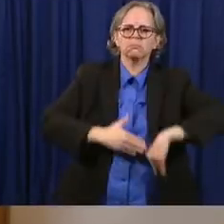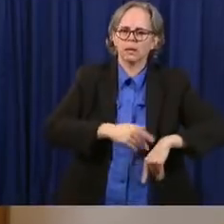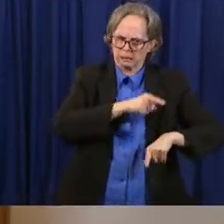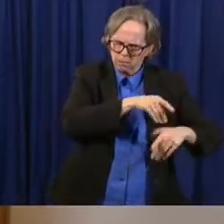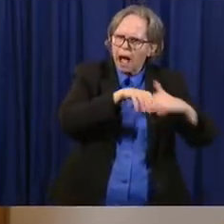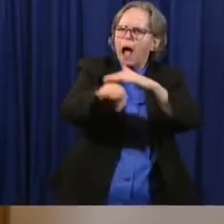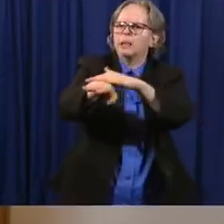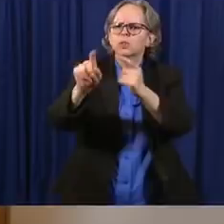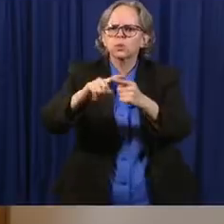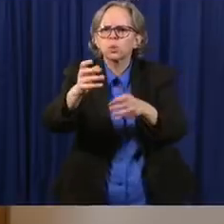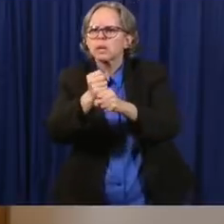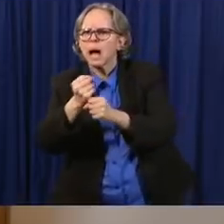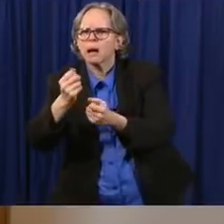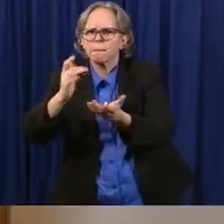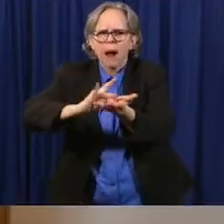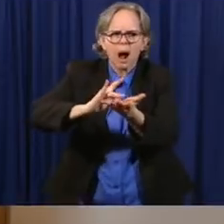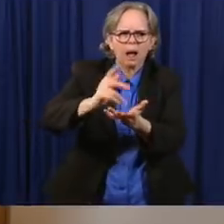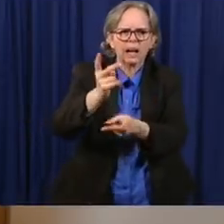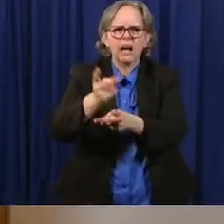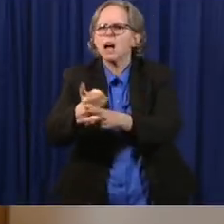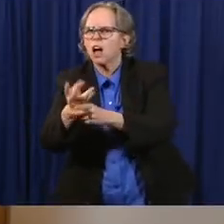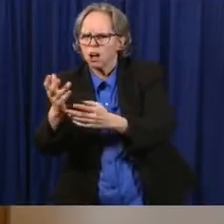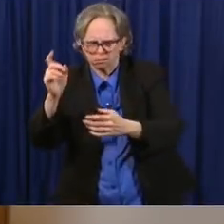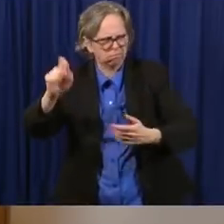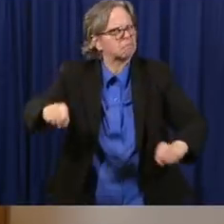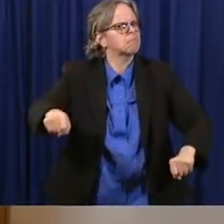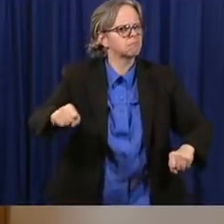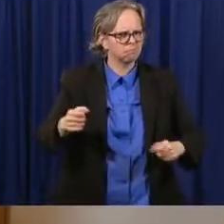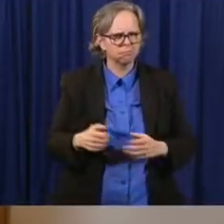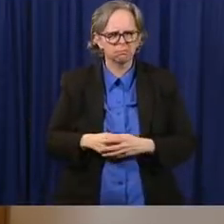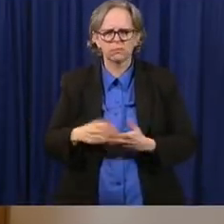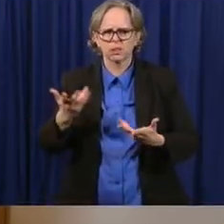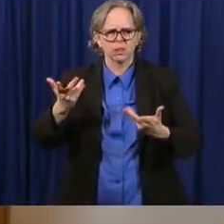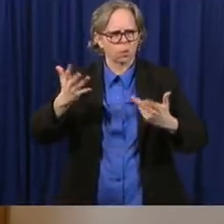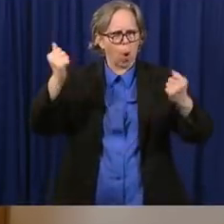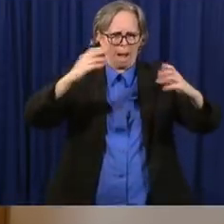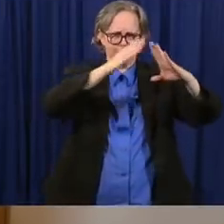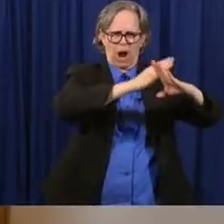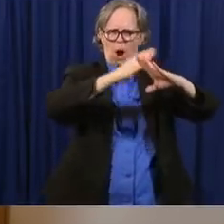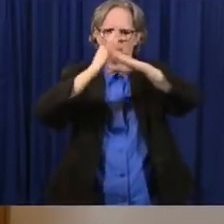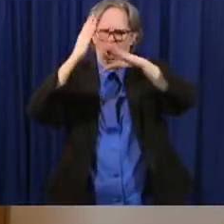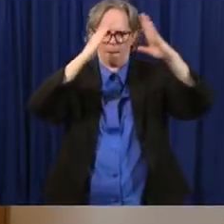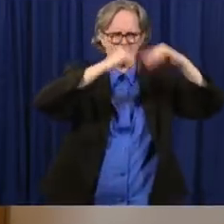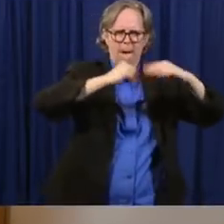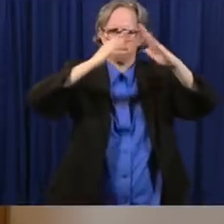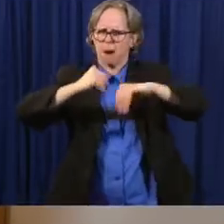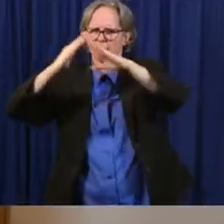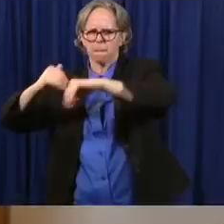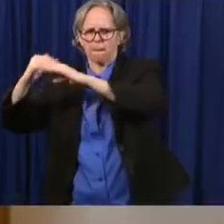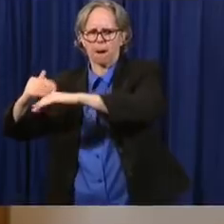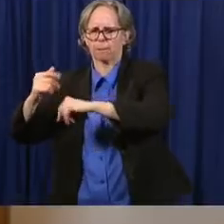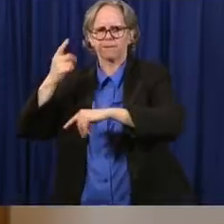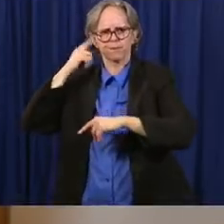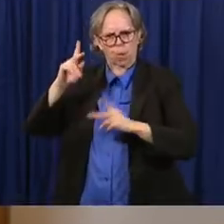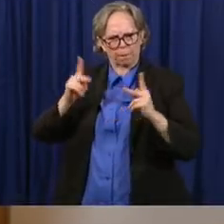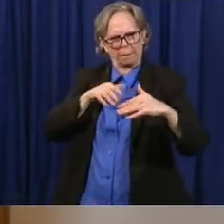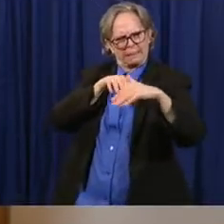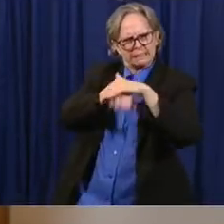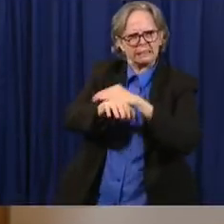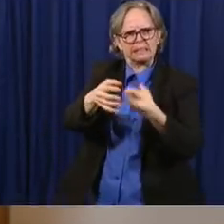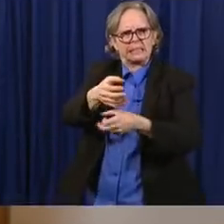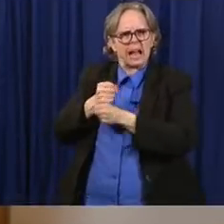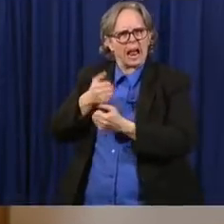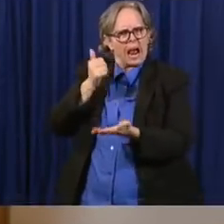together to remove some barriers for the members, those receiving Medicaid benefits during this difficult